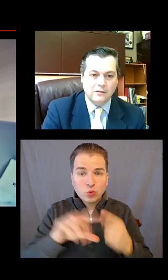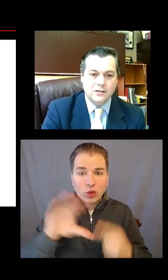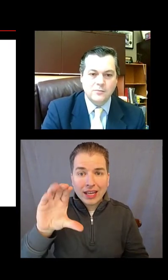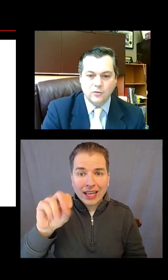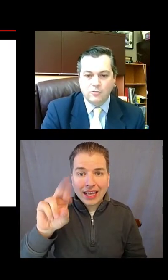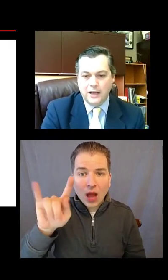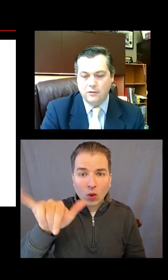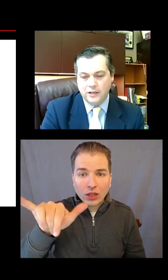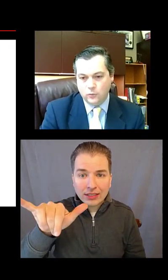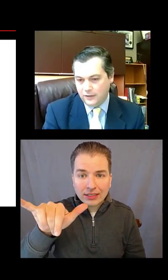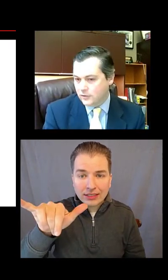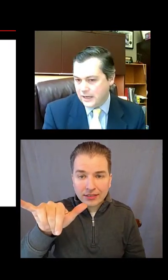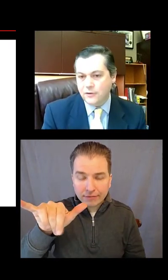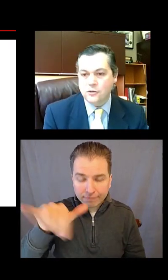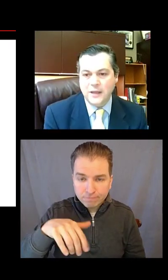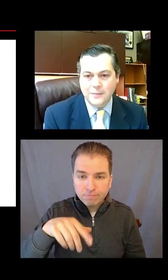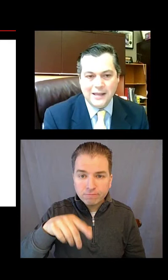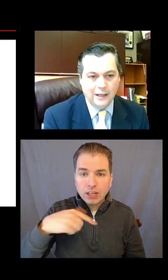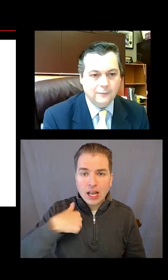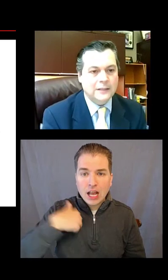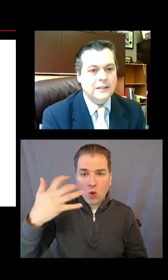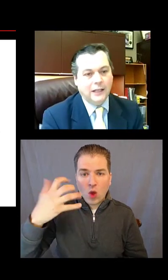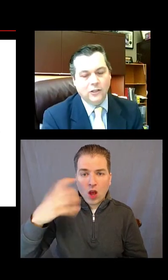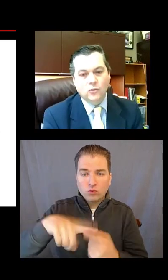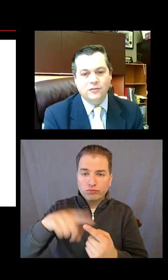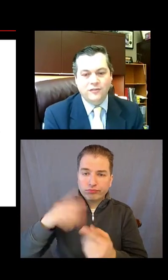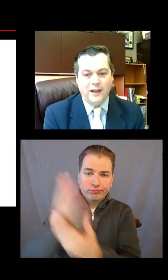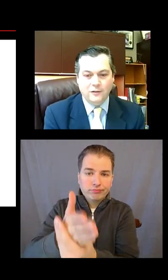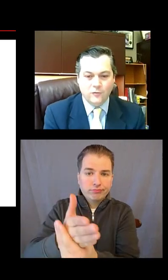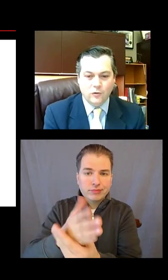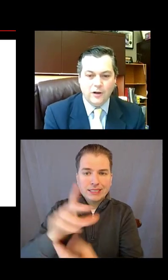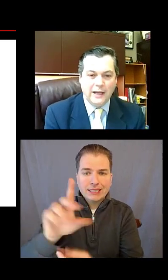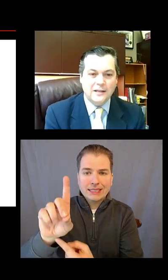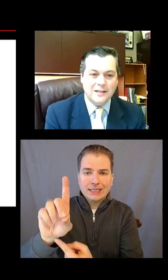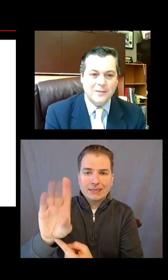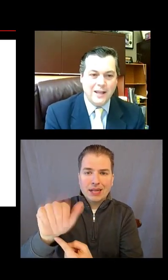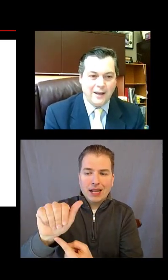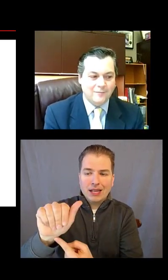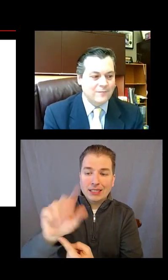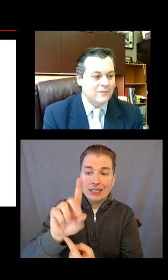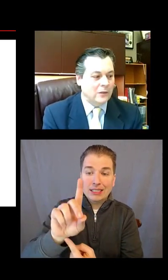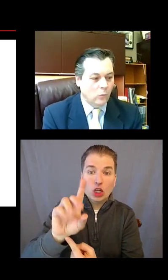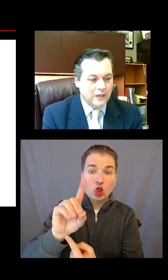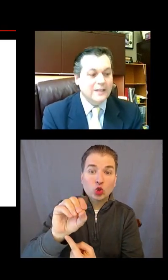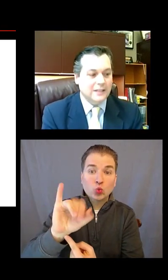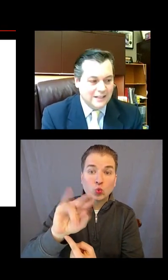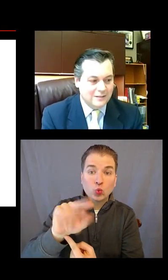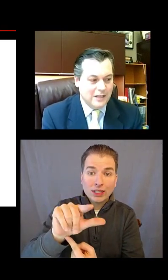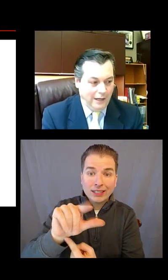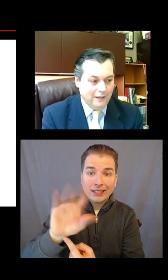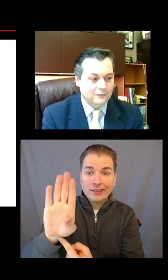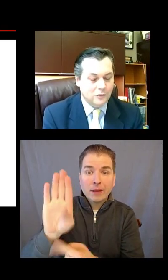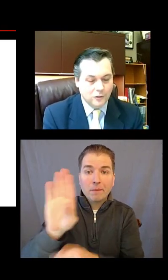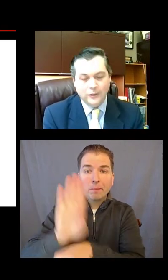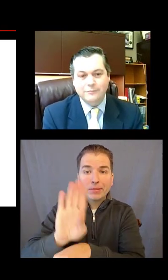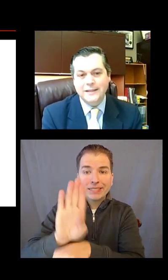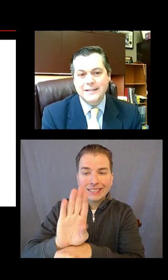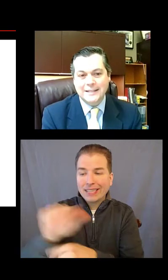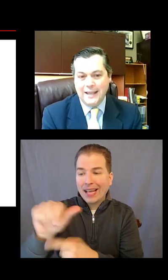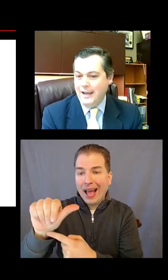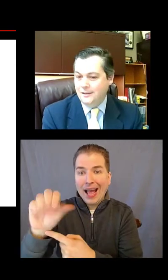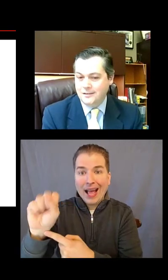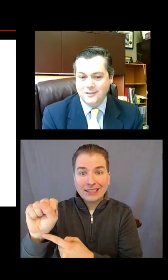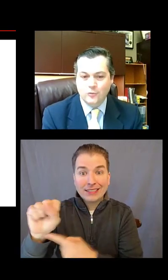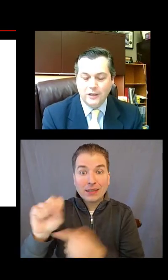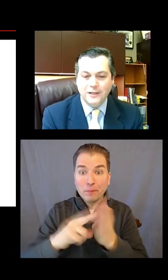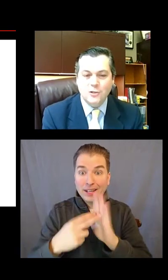go down to Monroe County or whatever county you may be in, and you will file for a DBA. What is a DBA? Doing